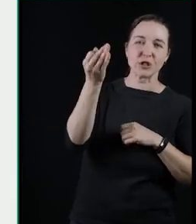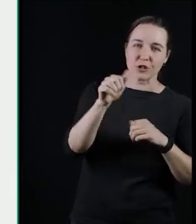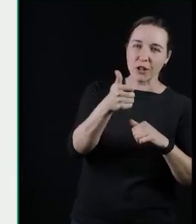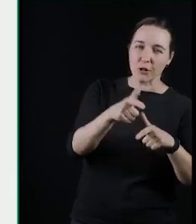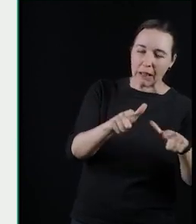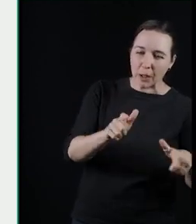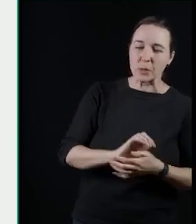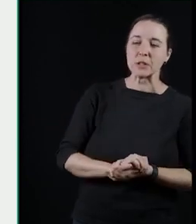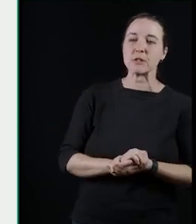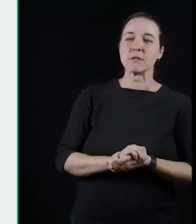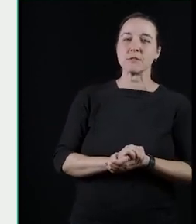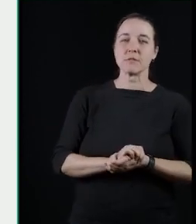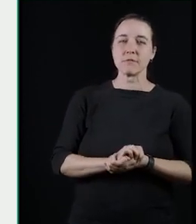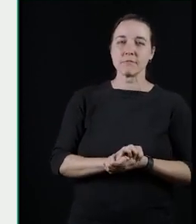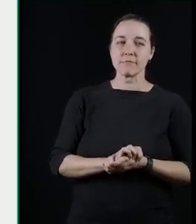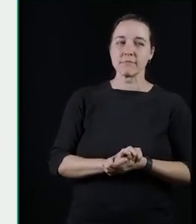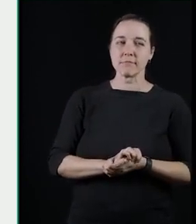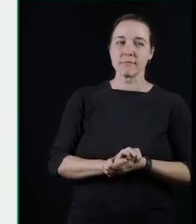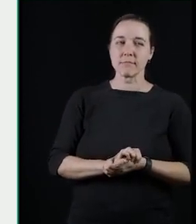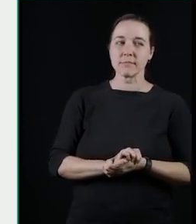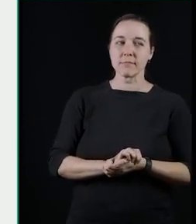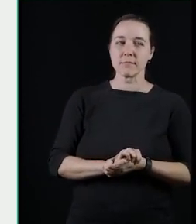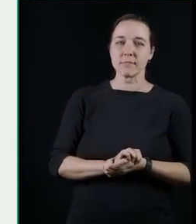Bonjour, comment ça va?